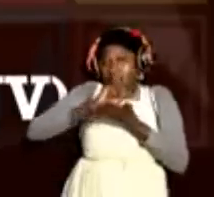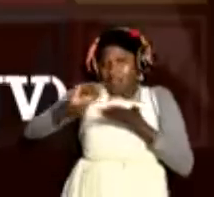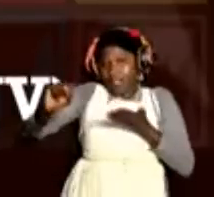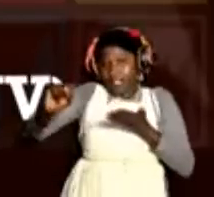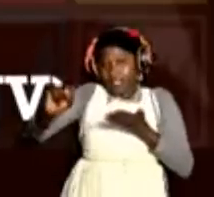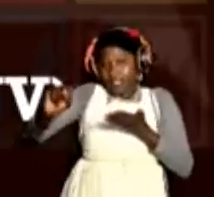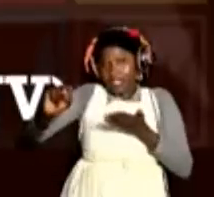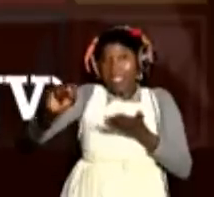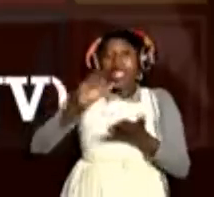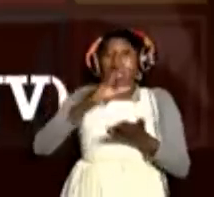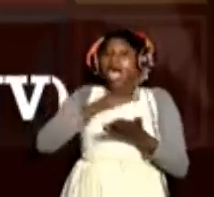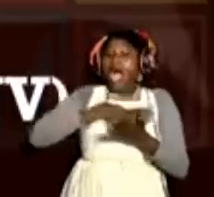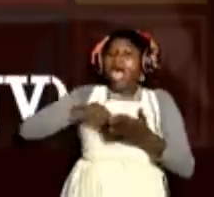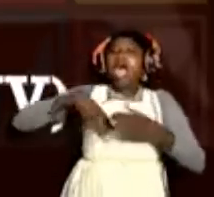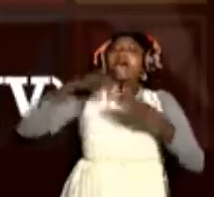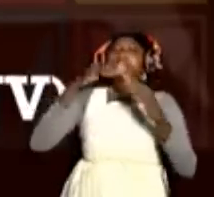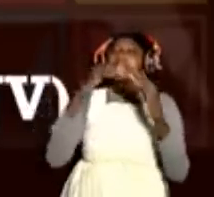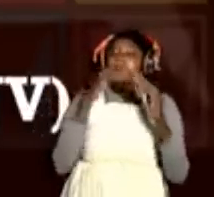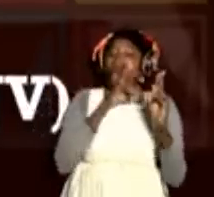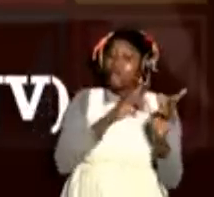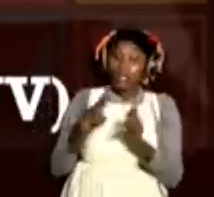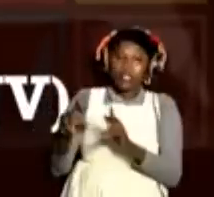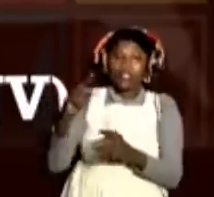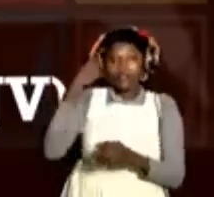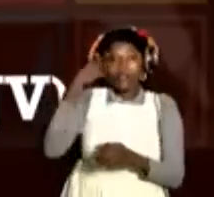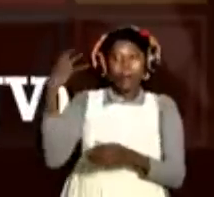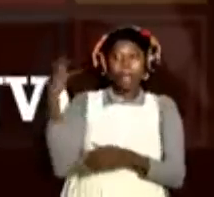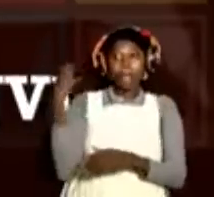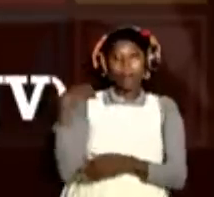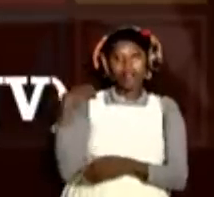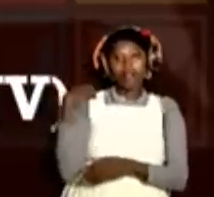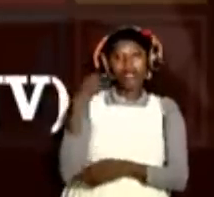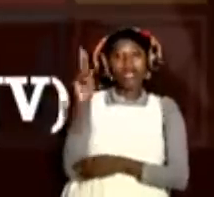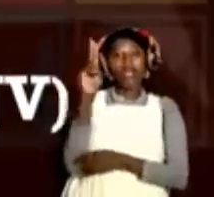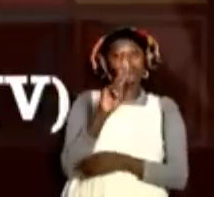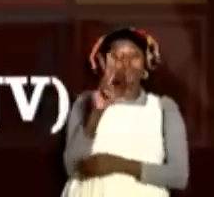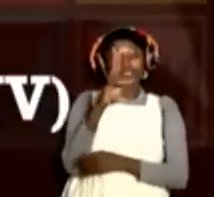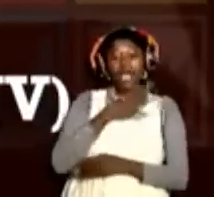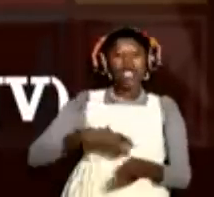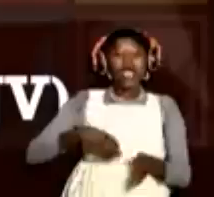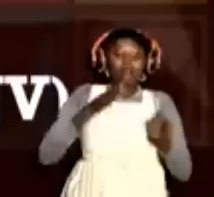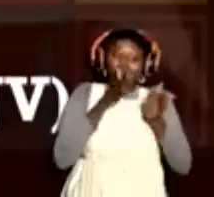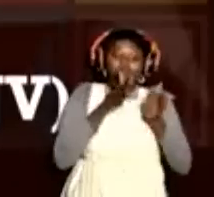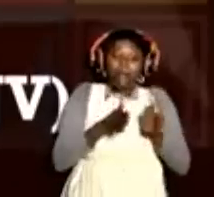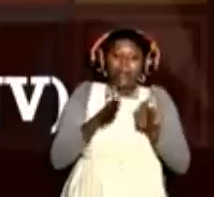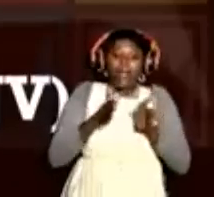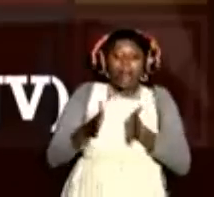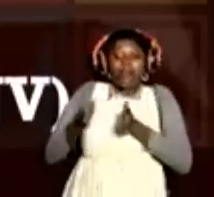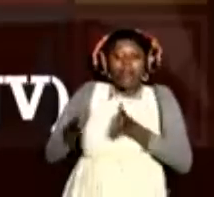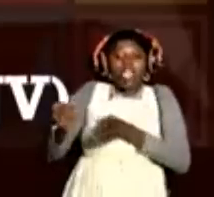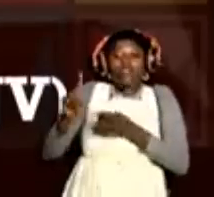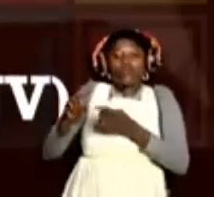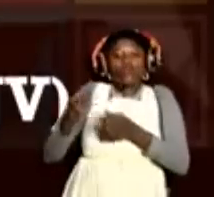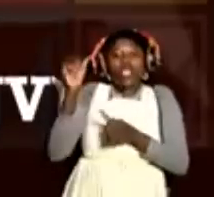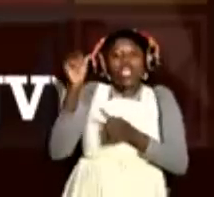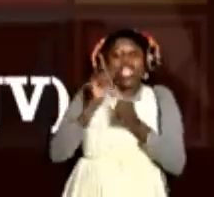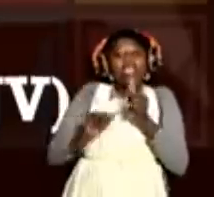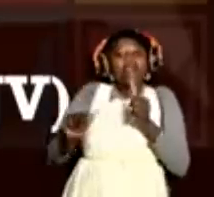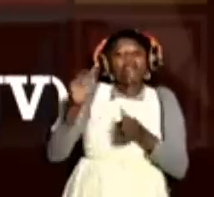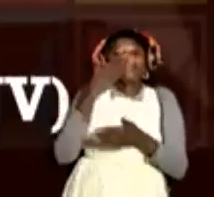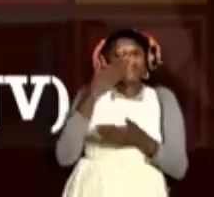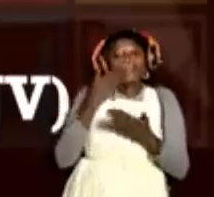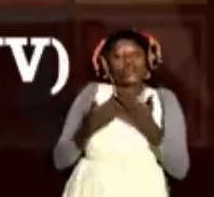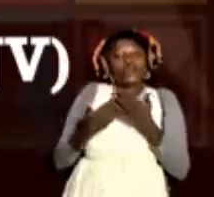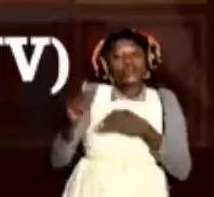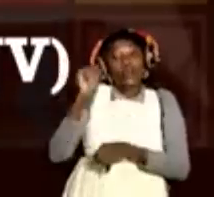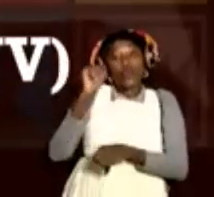sanctified and meet for the master's use, and prepared unto every good